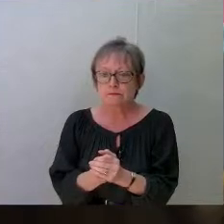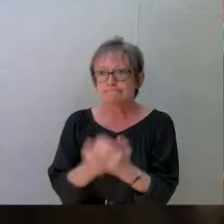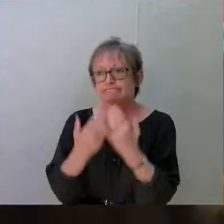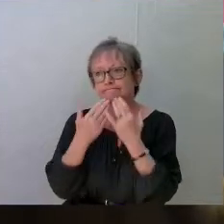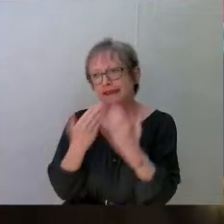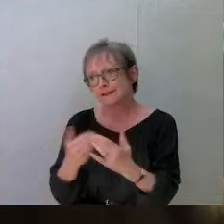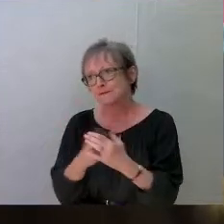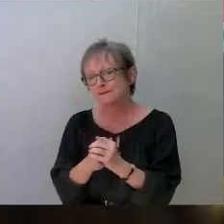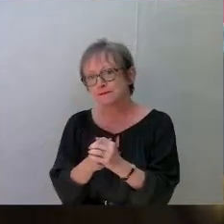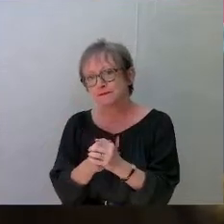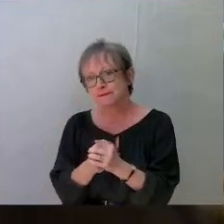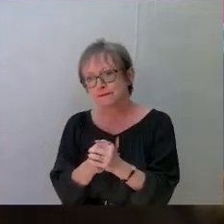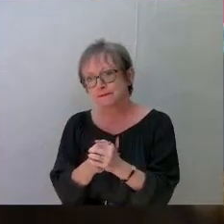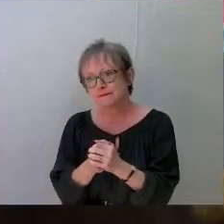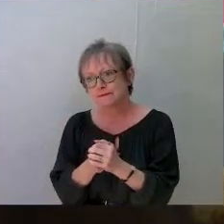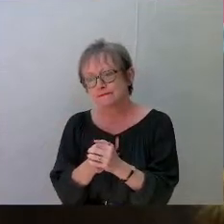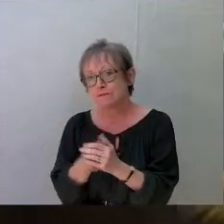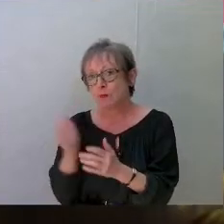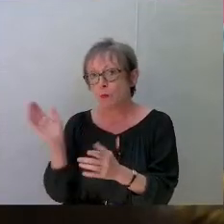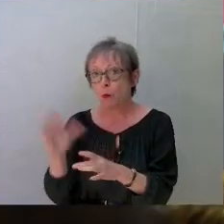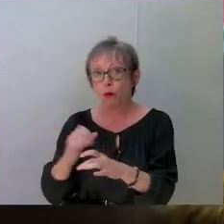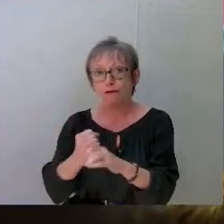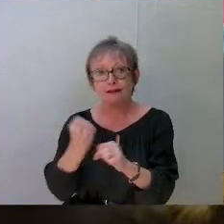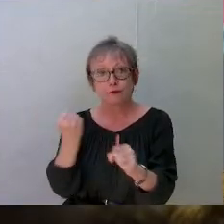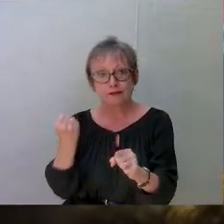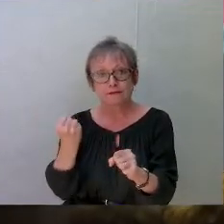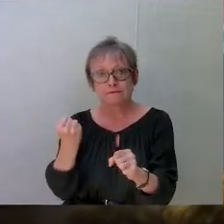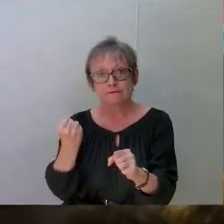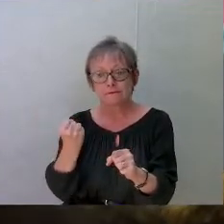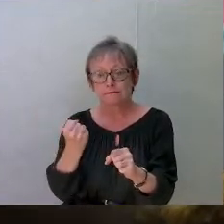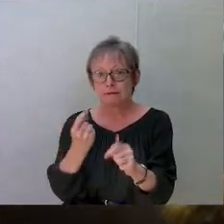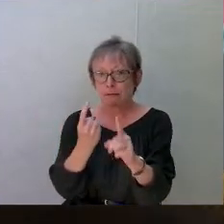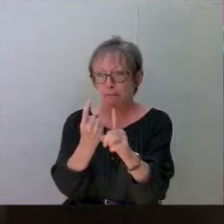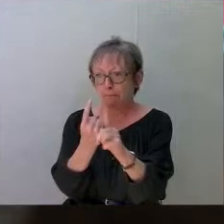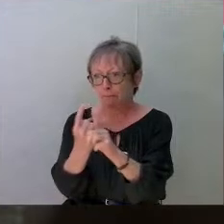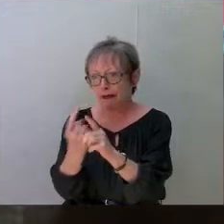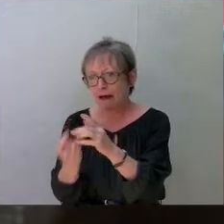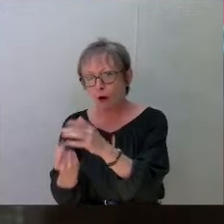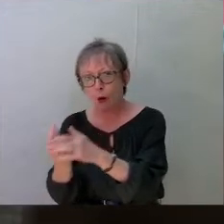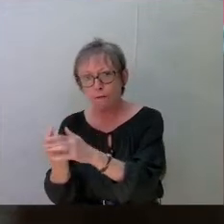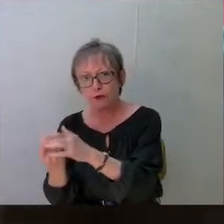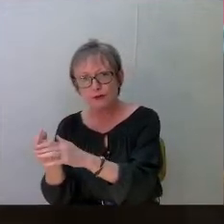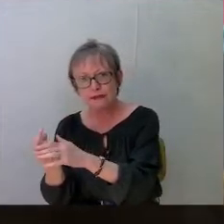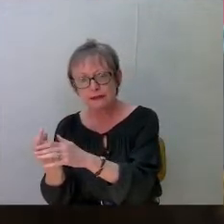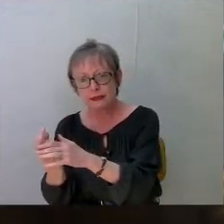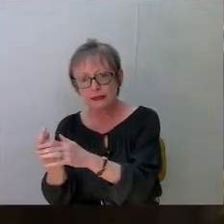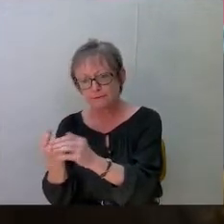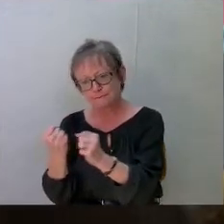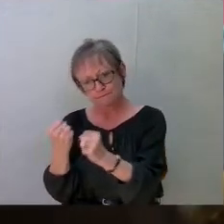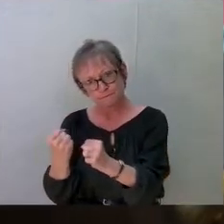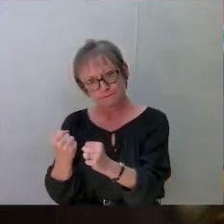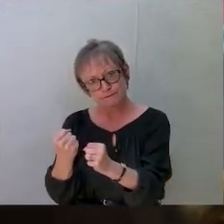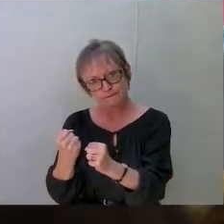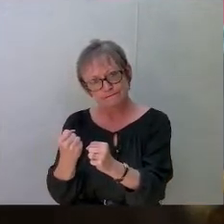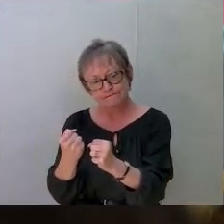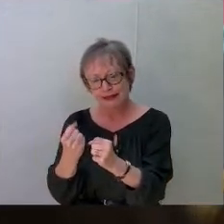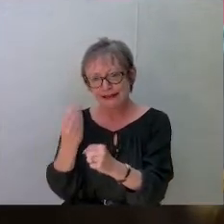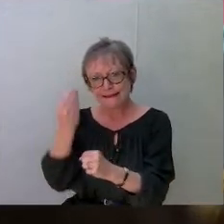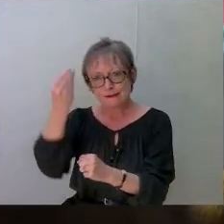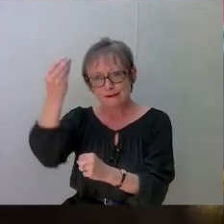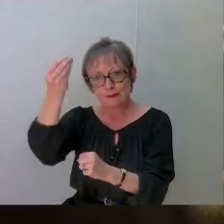give thanks for all our graduates. May they meet each new opportunity with a bold and daring